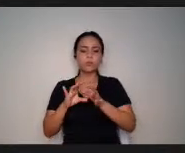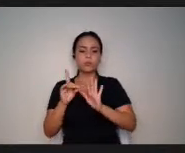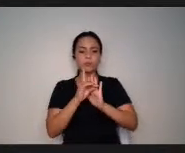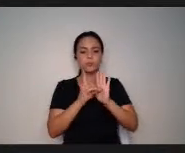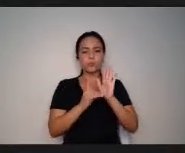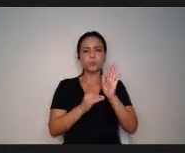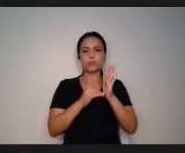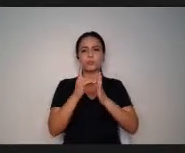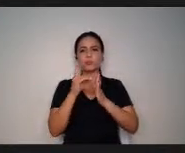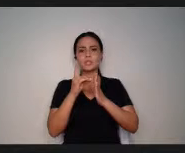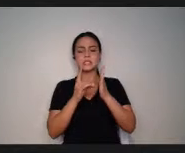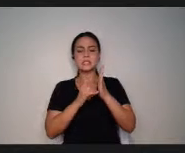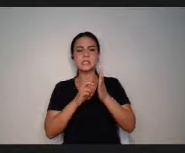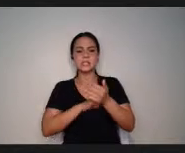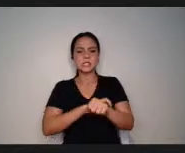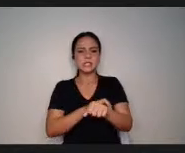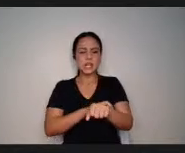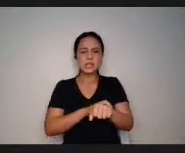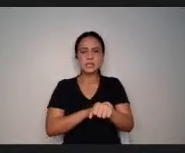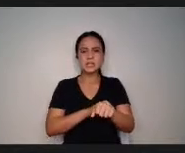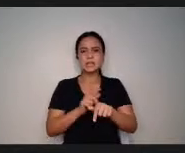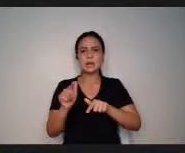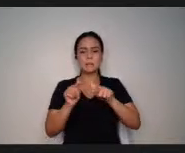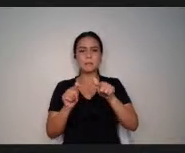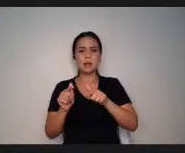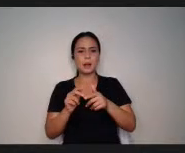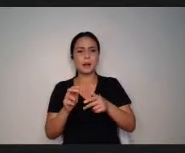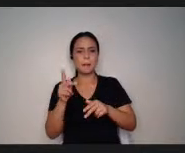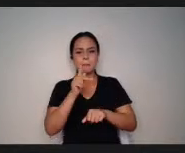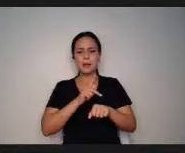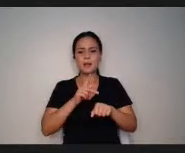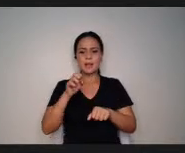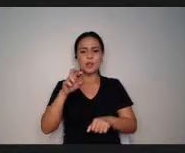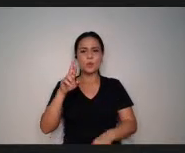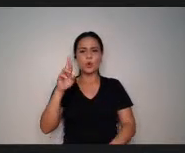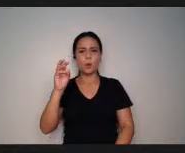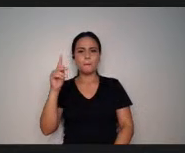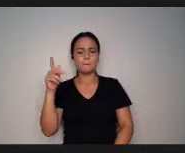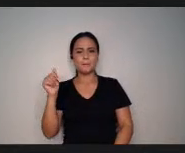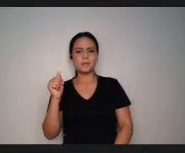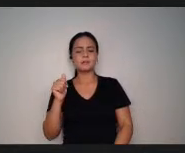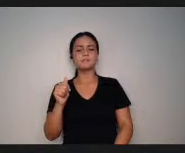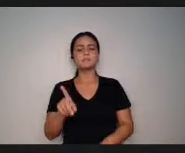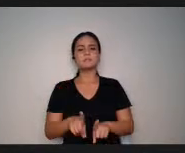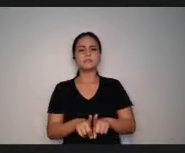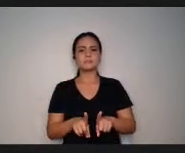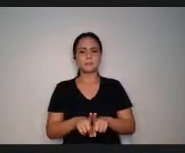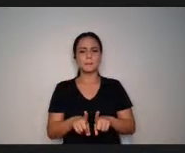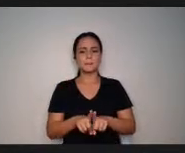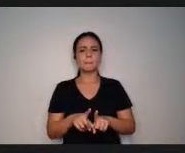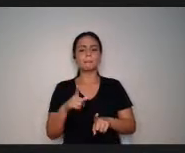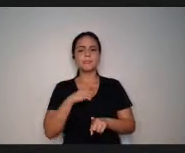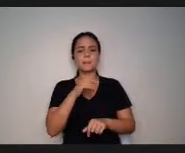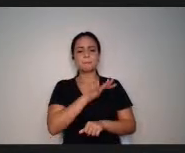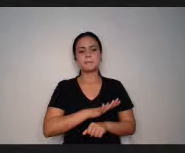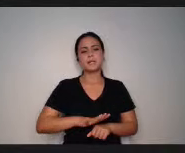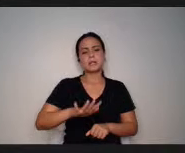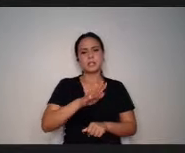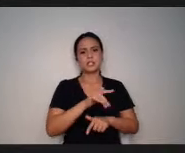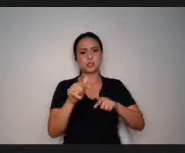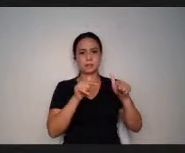the EU countries, especially in Scandinavian countries, have had work environment legislation in place since